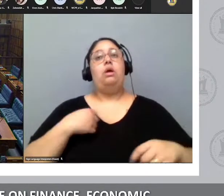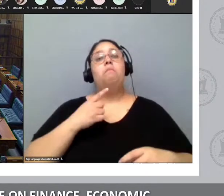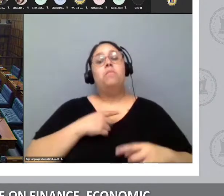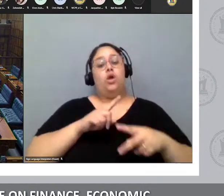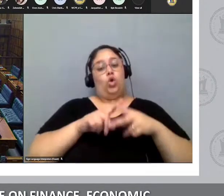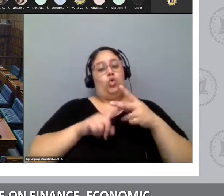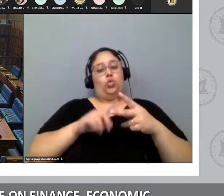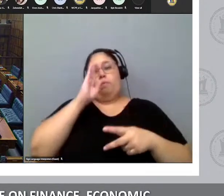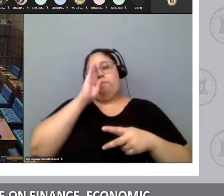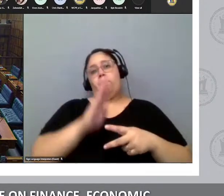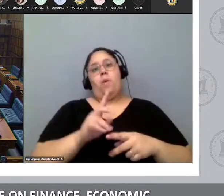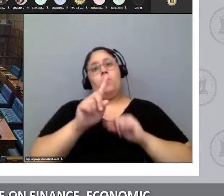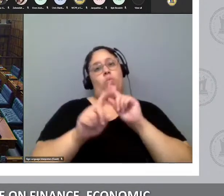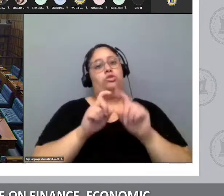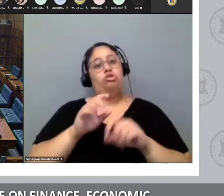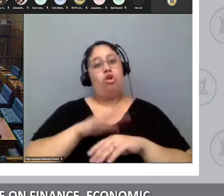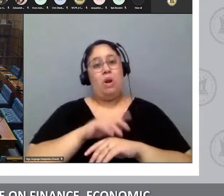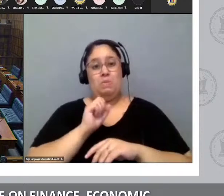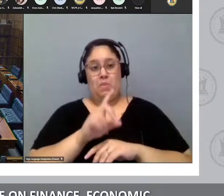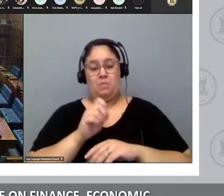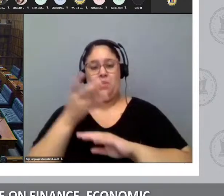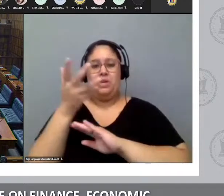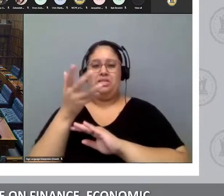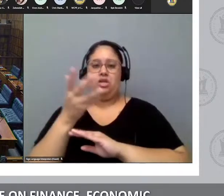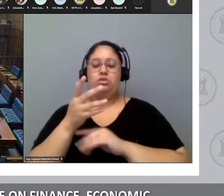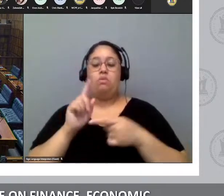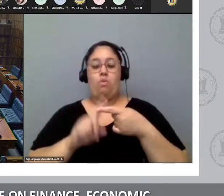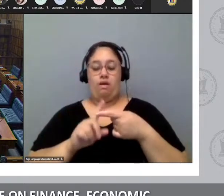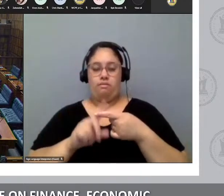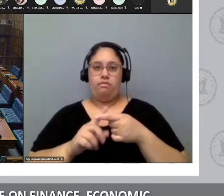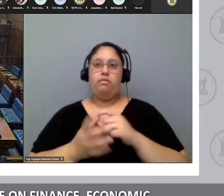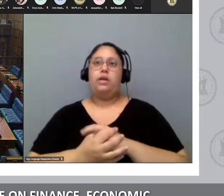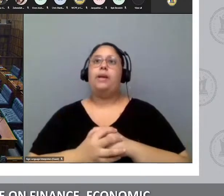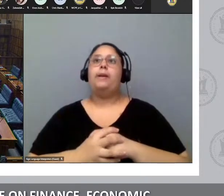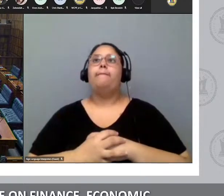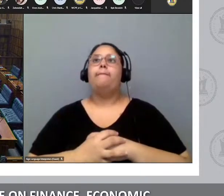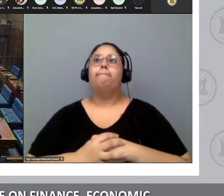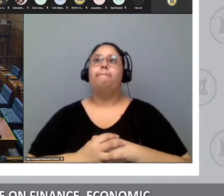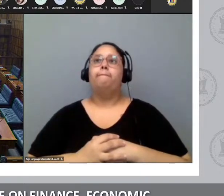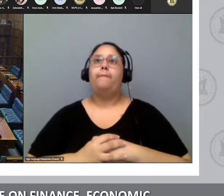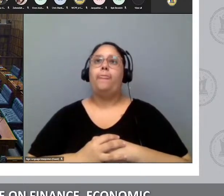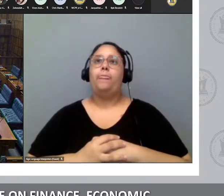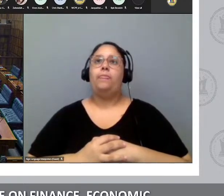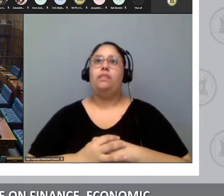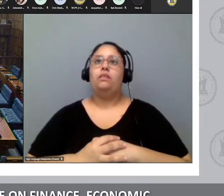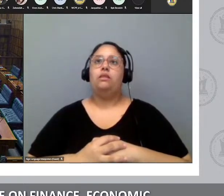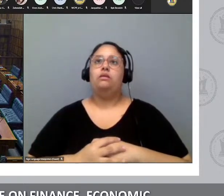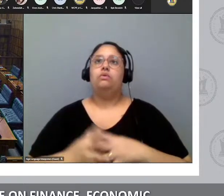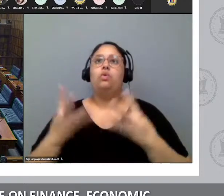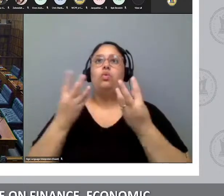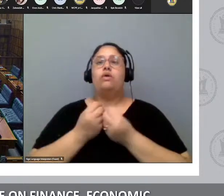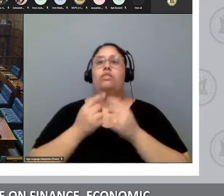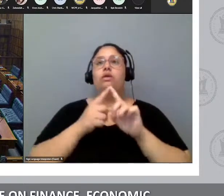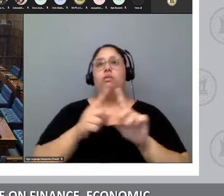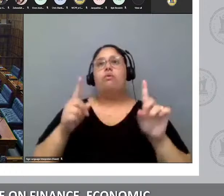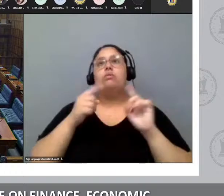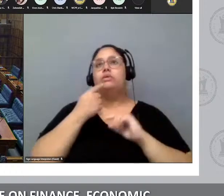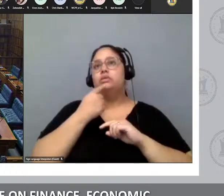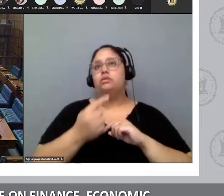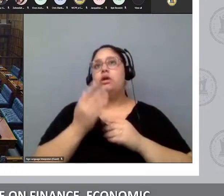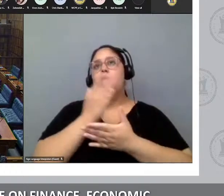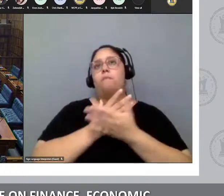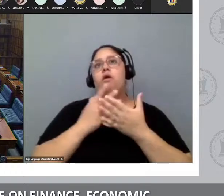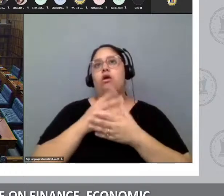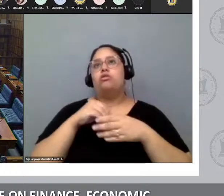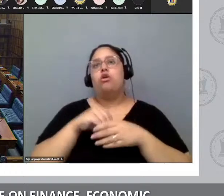questions I think on this particular presentation is that one would the department say part of the